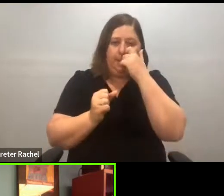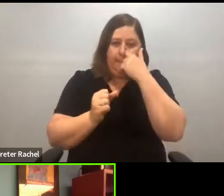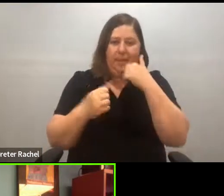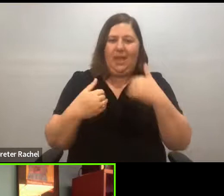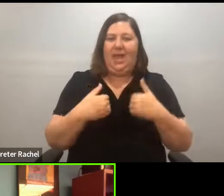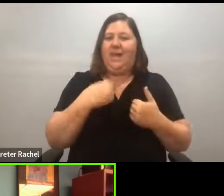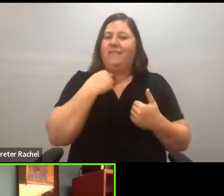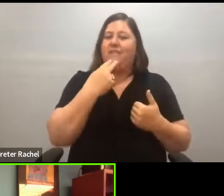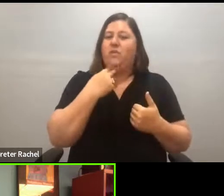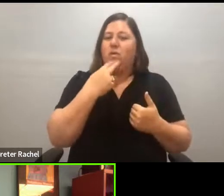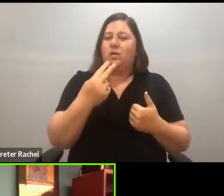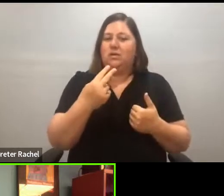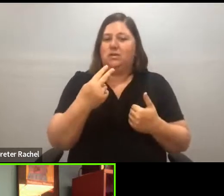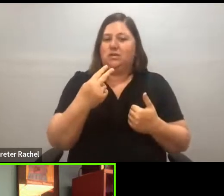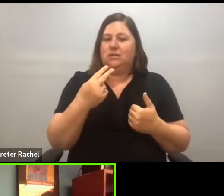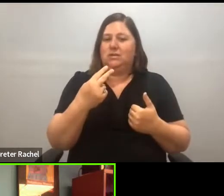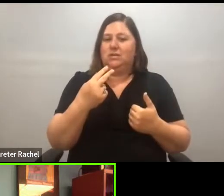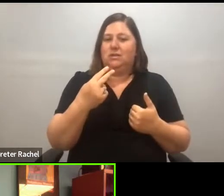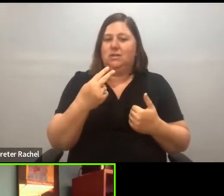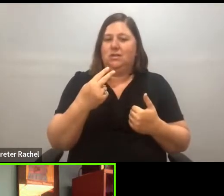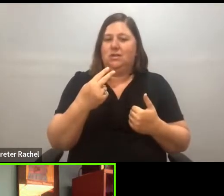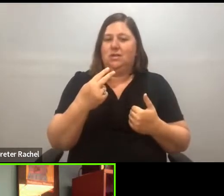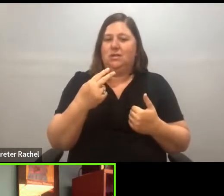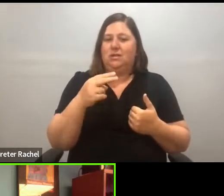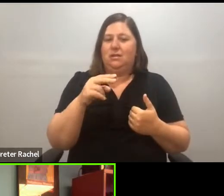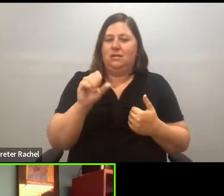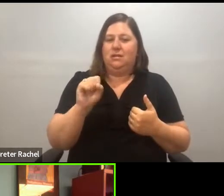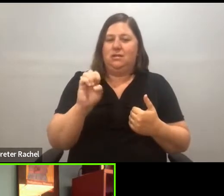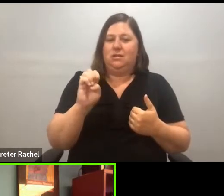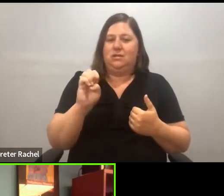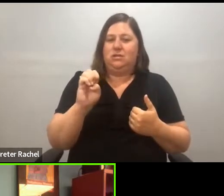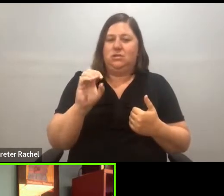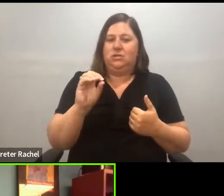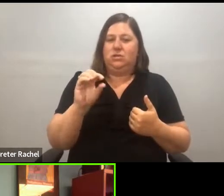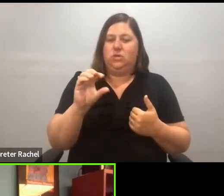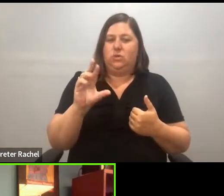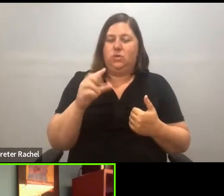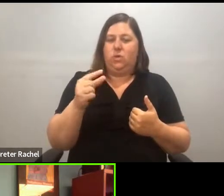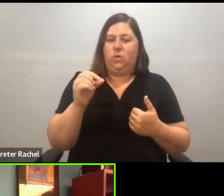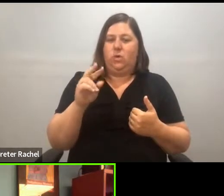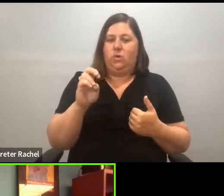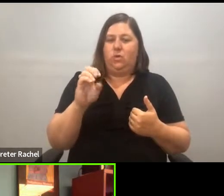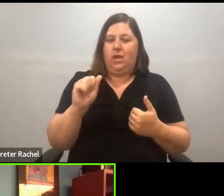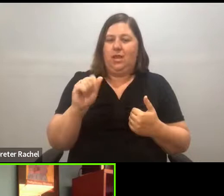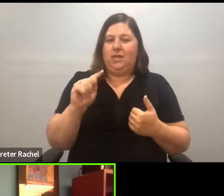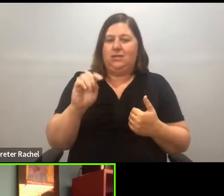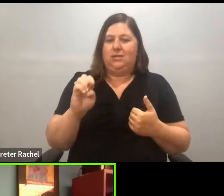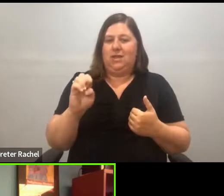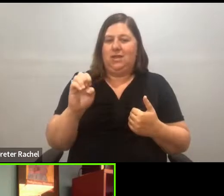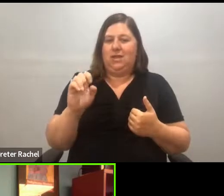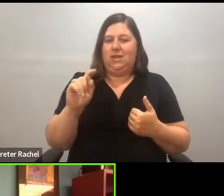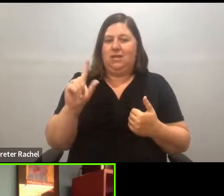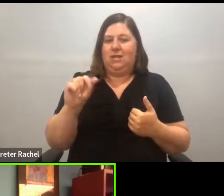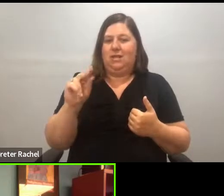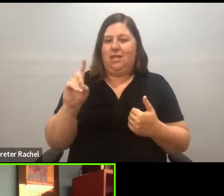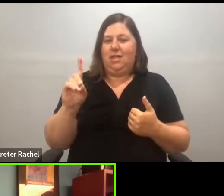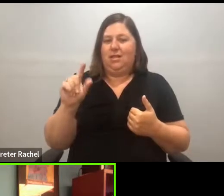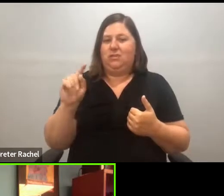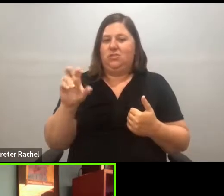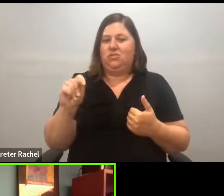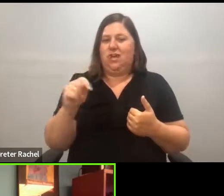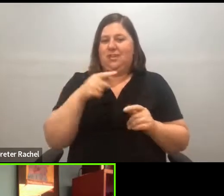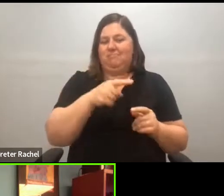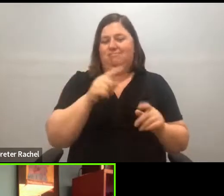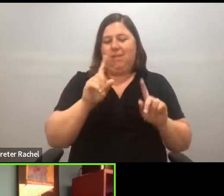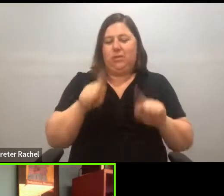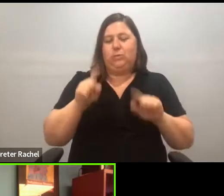of Karina Gould, the founder of Sogorea Te Land Trust, who was supposed to be here tonight. And she is actually at a memorial service. So I'm stepping in